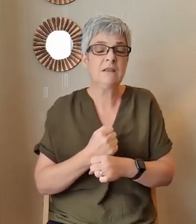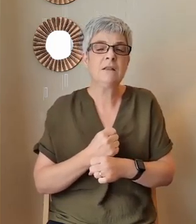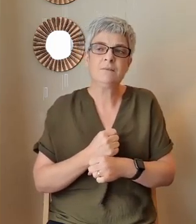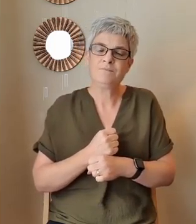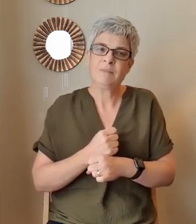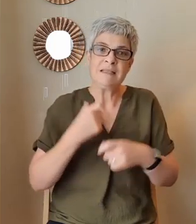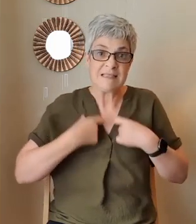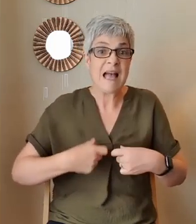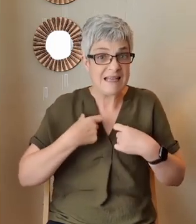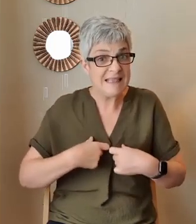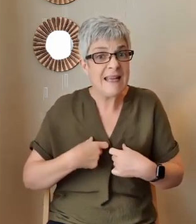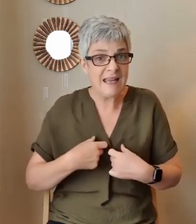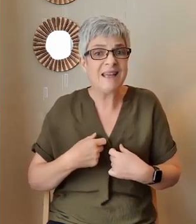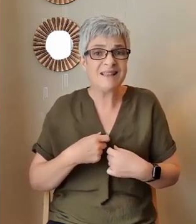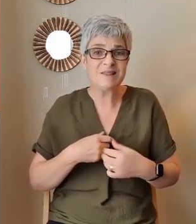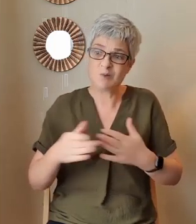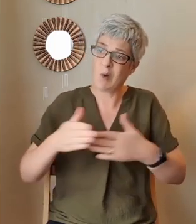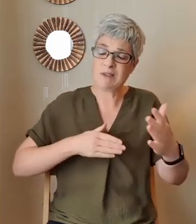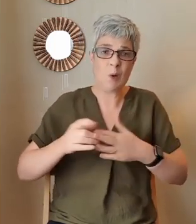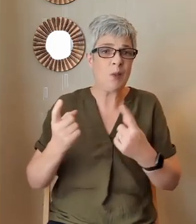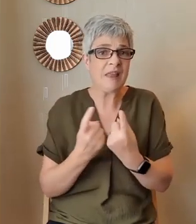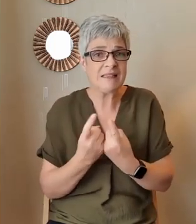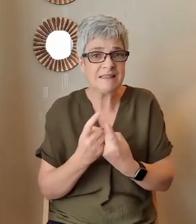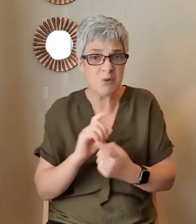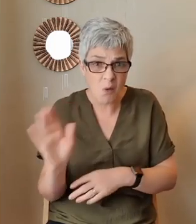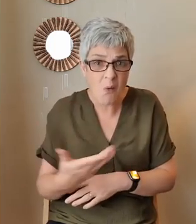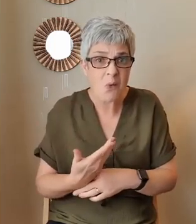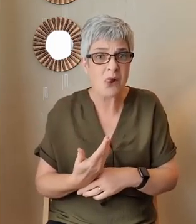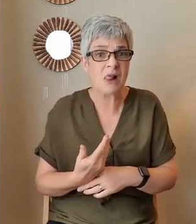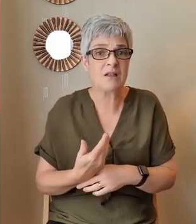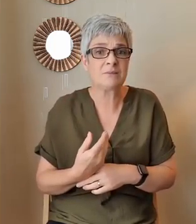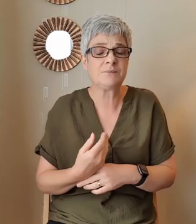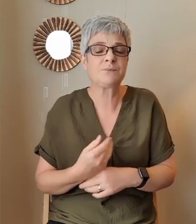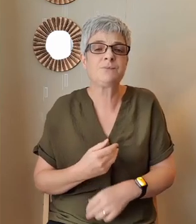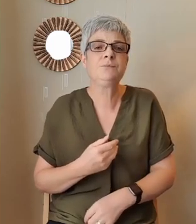a society who sorts all these things out.